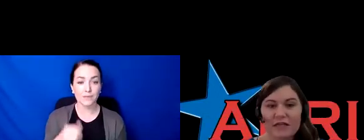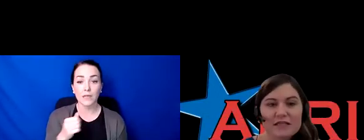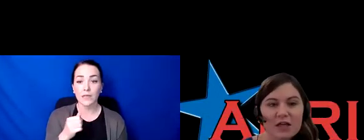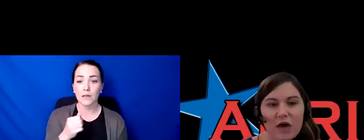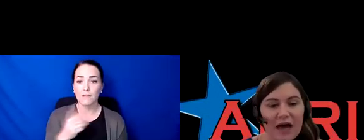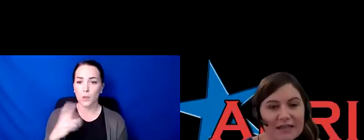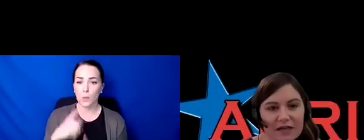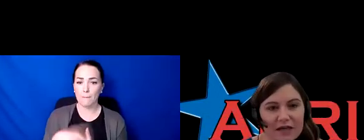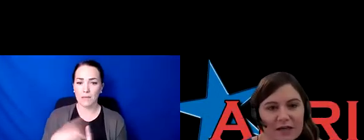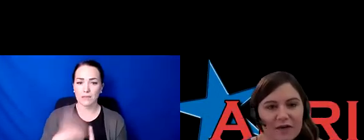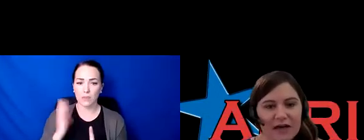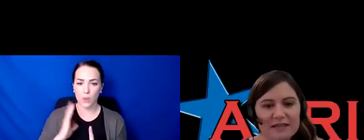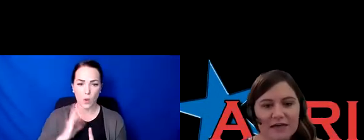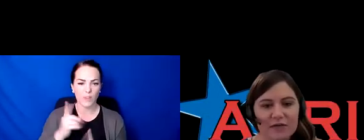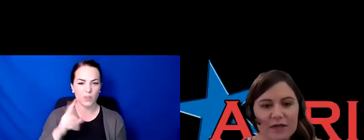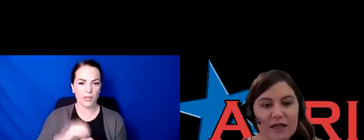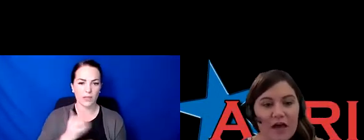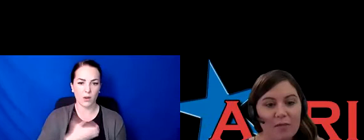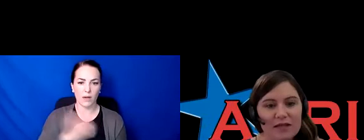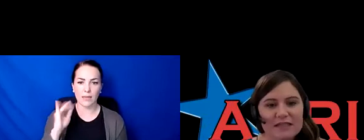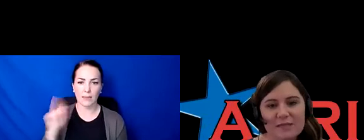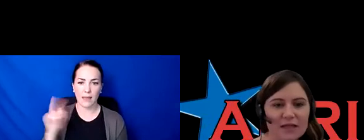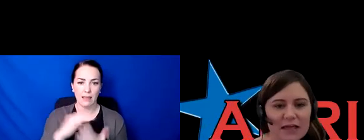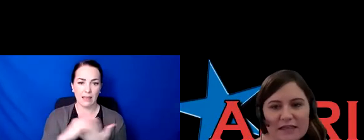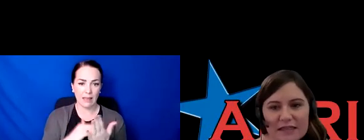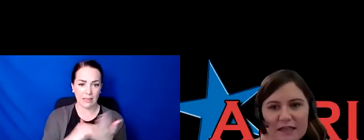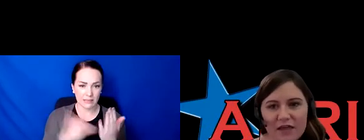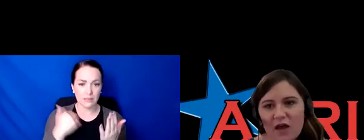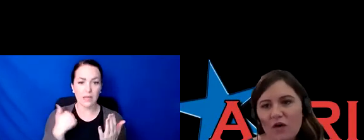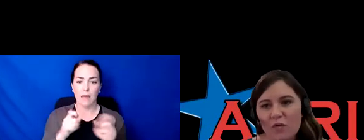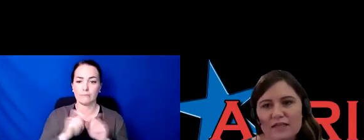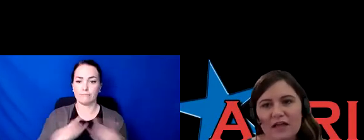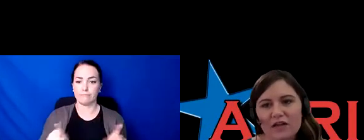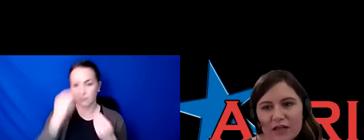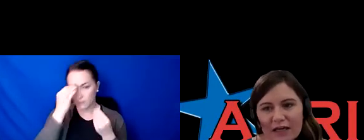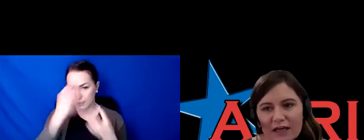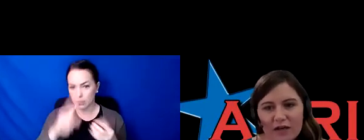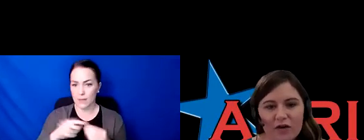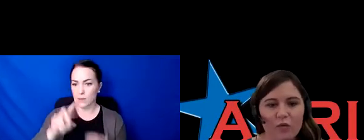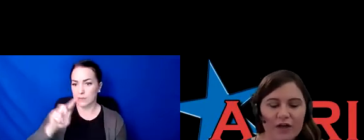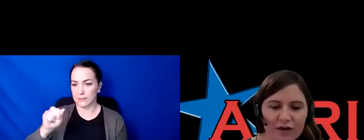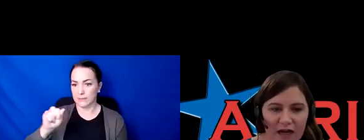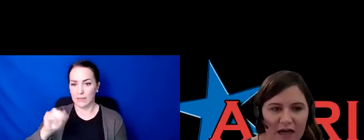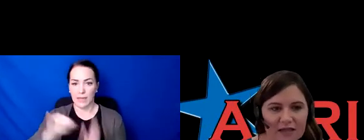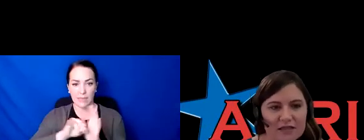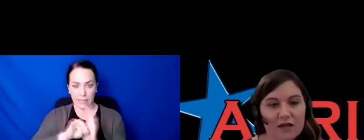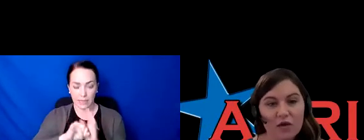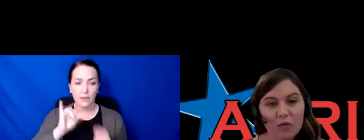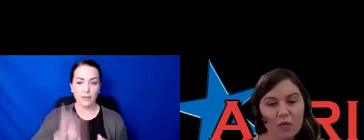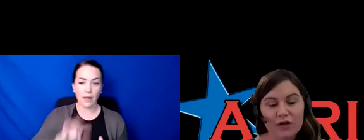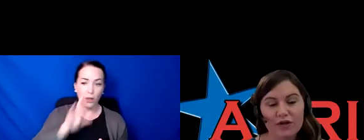email list, I sent out an email asking everybody about disability identity. What does that look like? Where you're